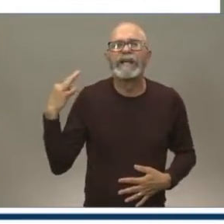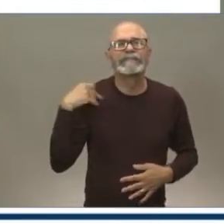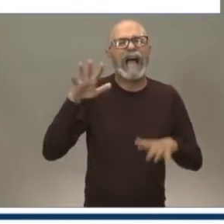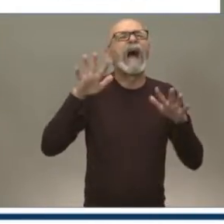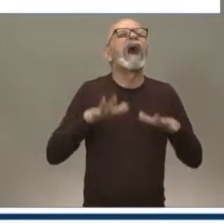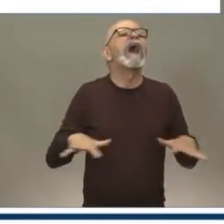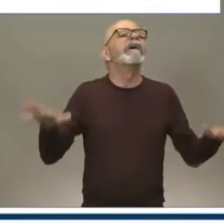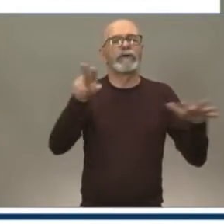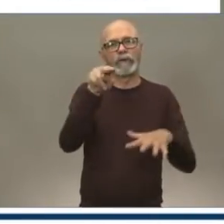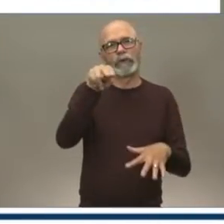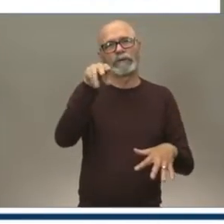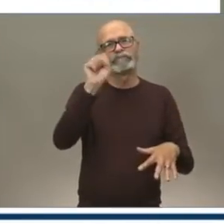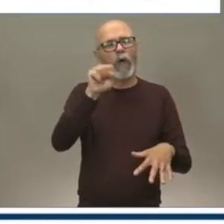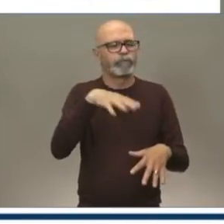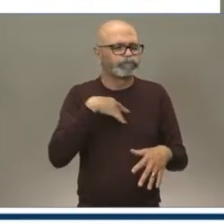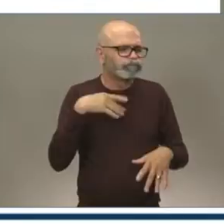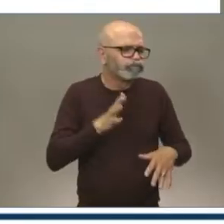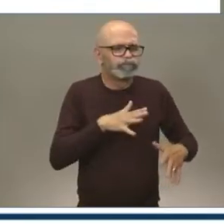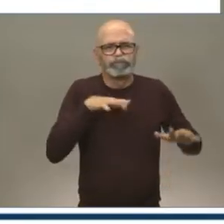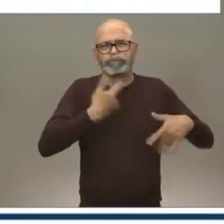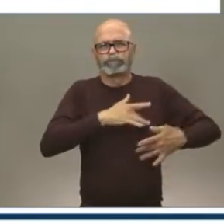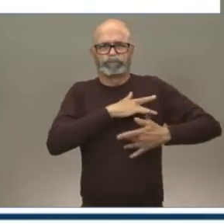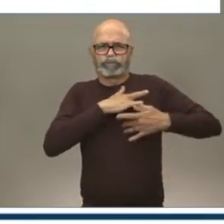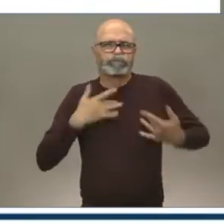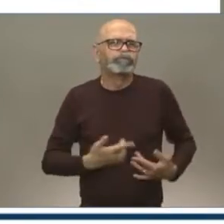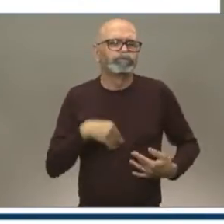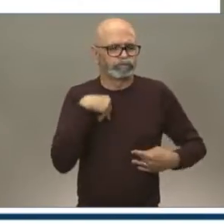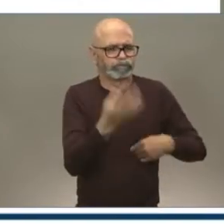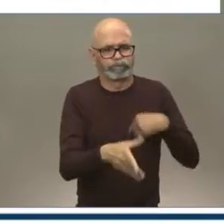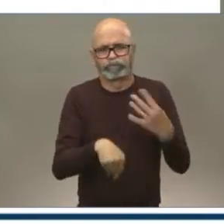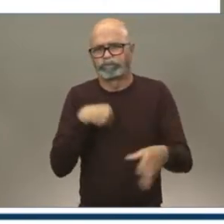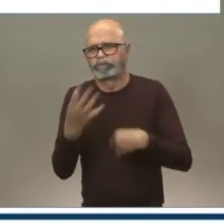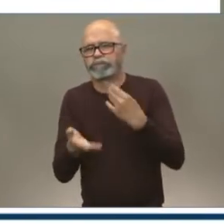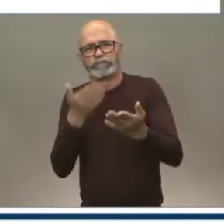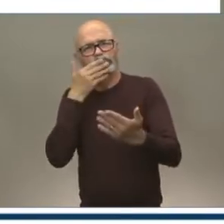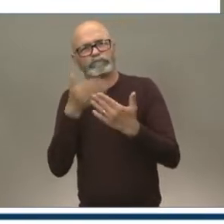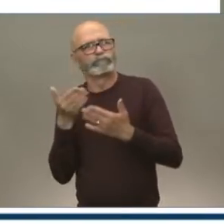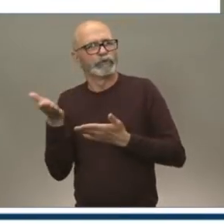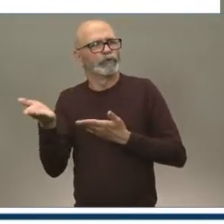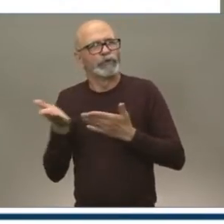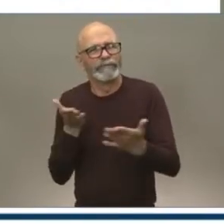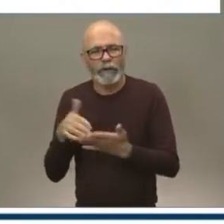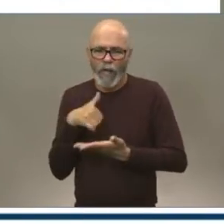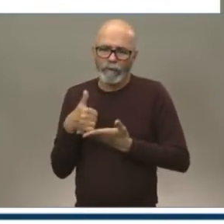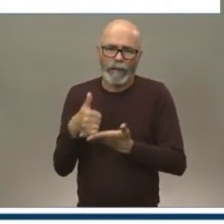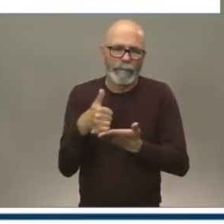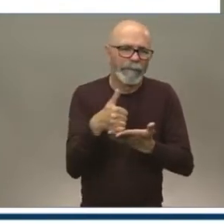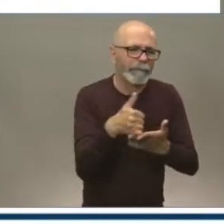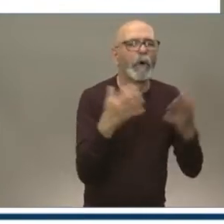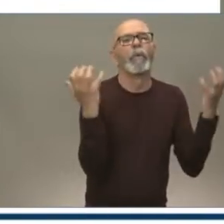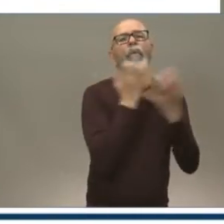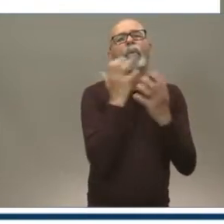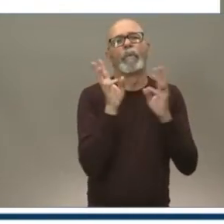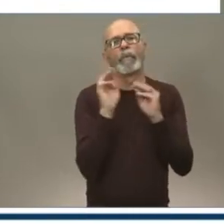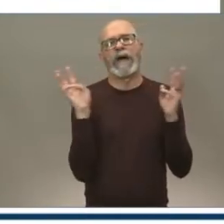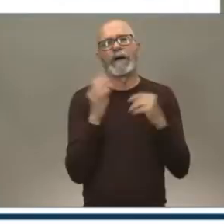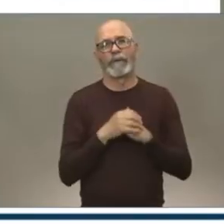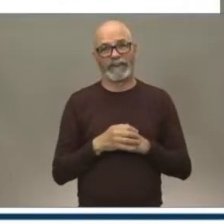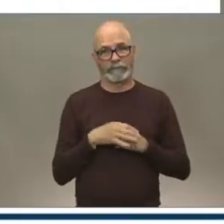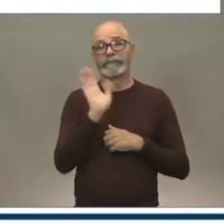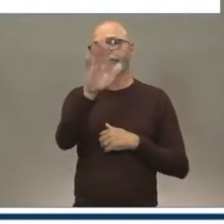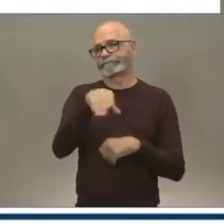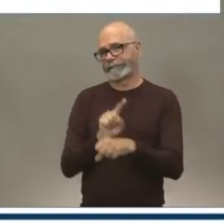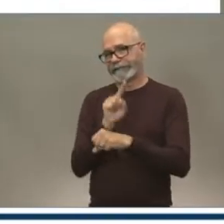providing a critically important service to Nova Scotians. And I look forward to seeing people at the Halifax Forum Clinic next Tuesday, when I will be